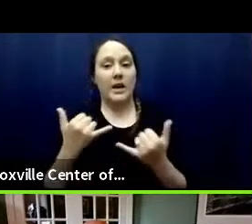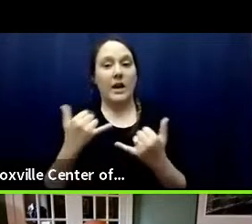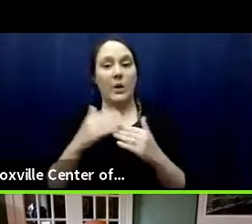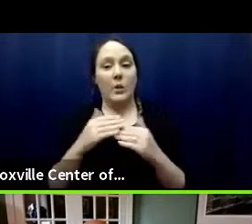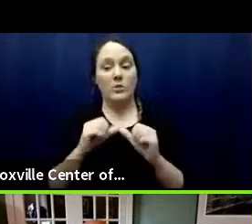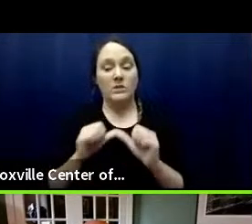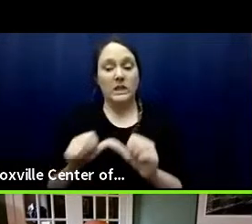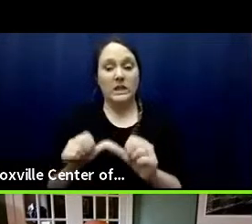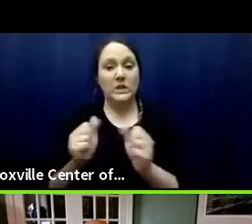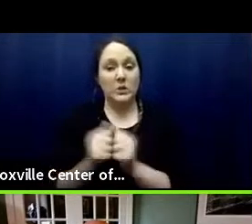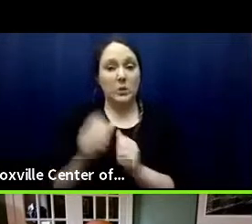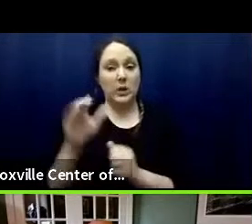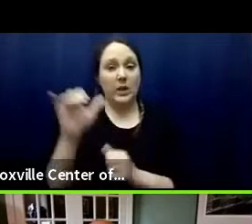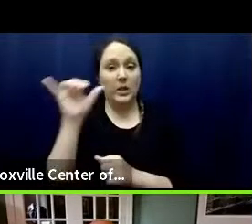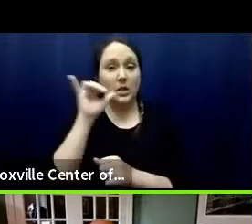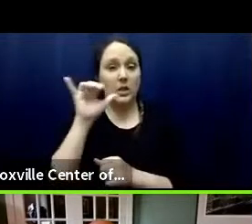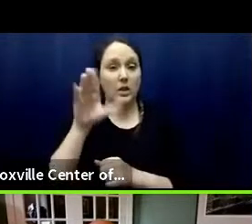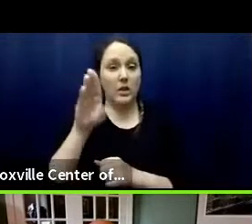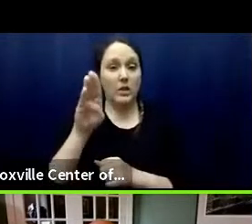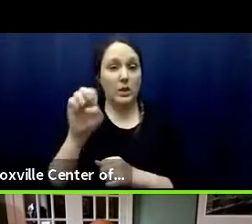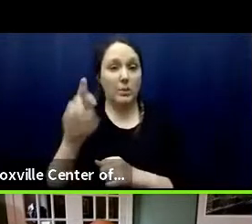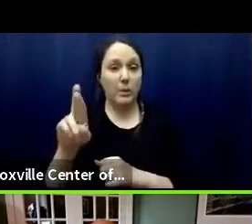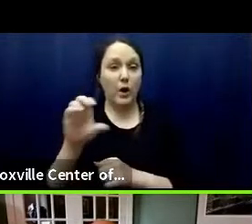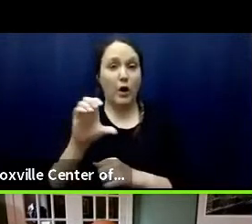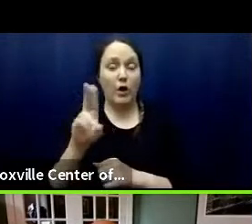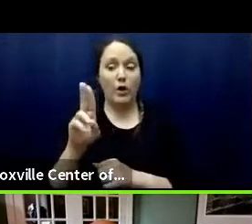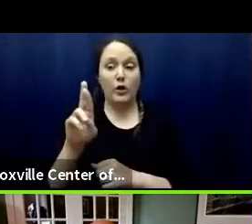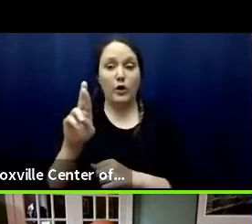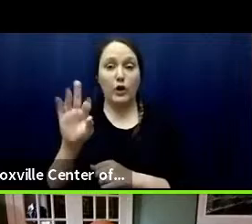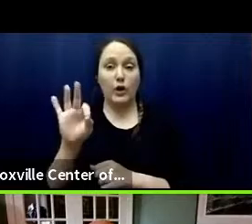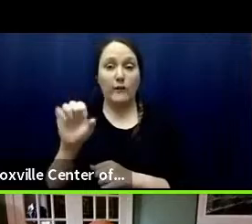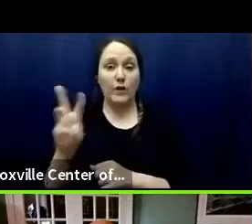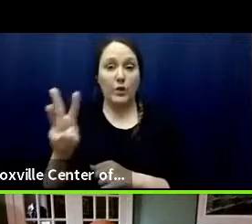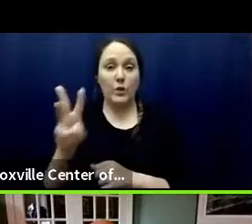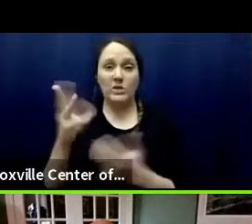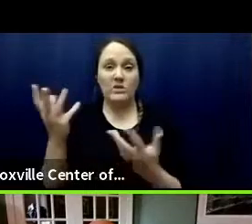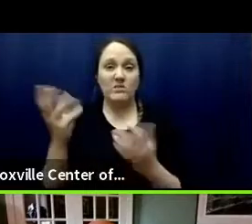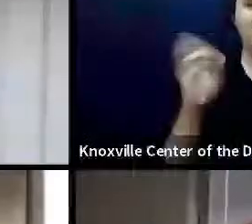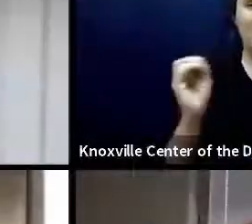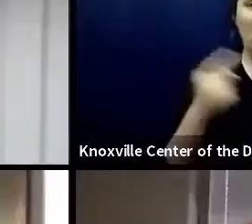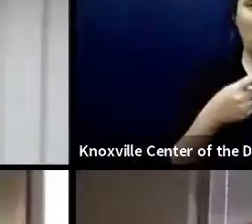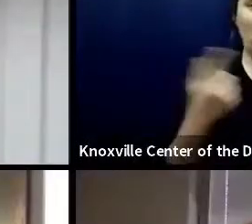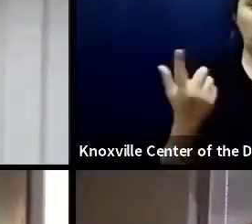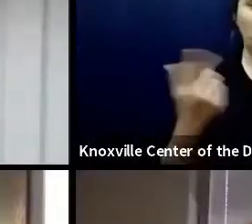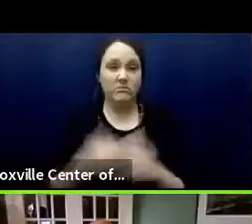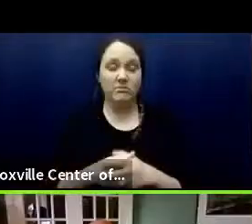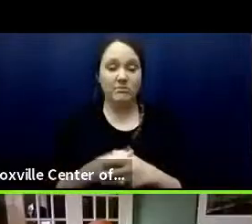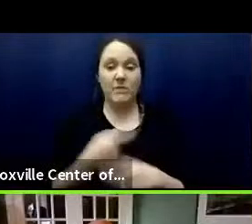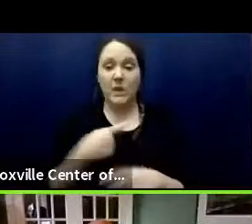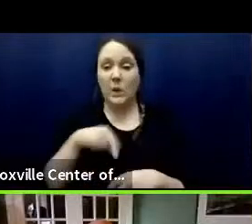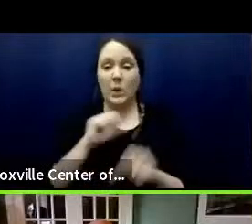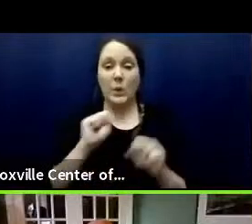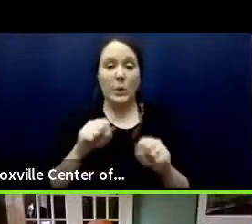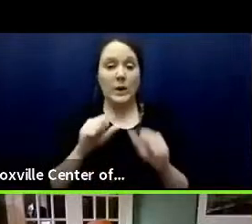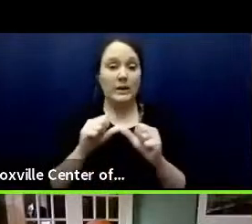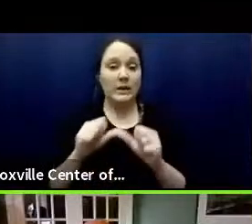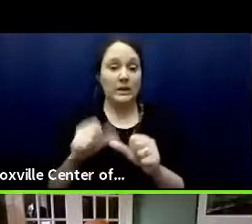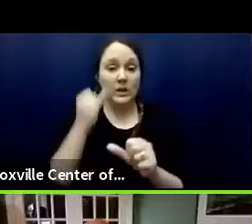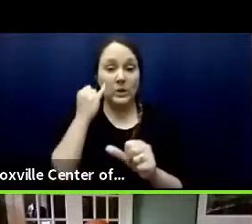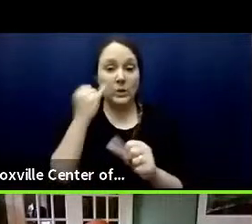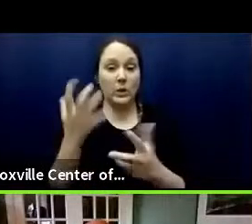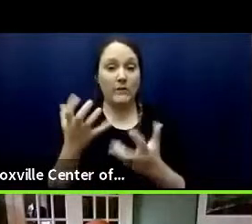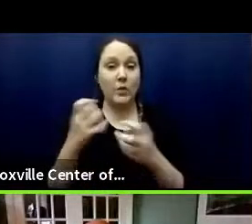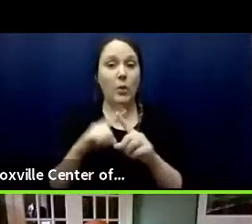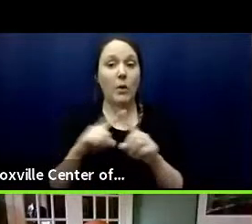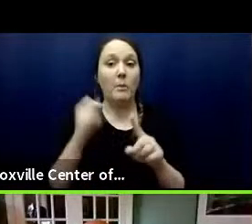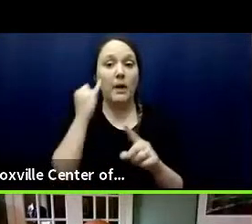continuing with the bar curfew may be a moot point, that we can continue it all we want, but if you will go out